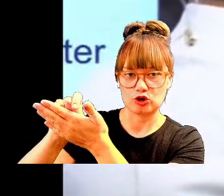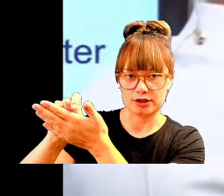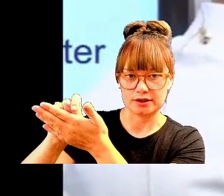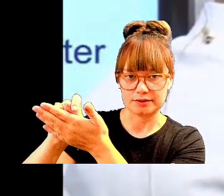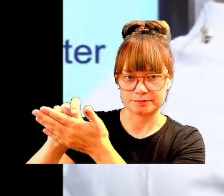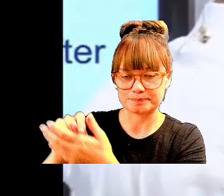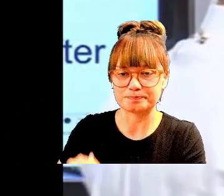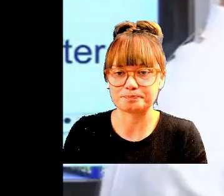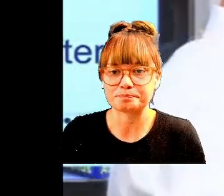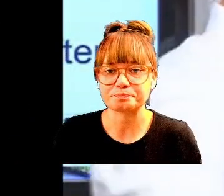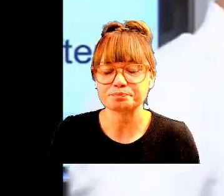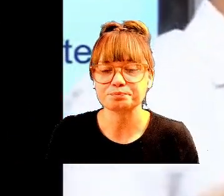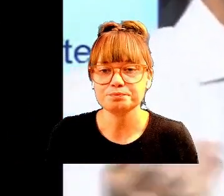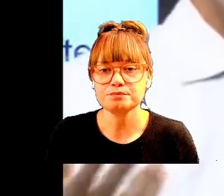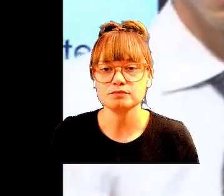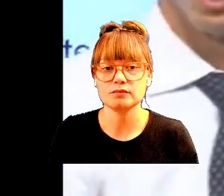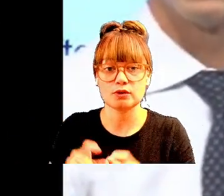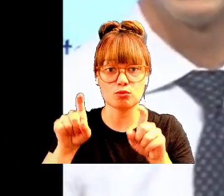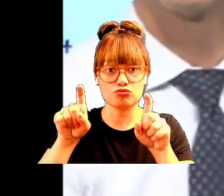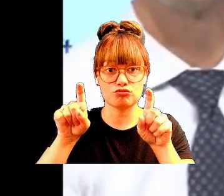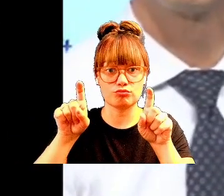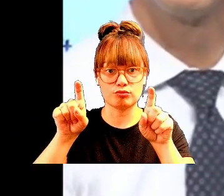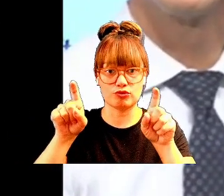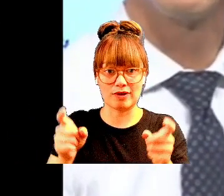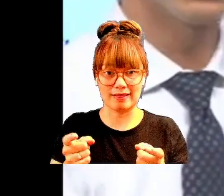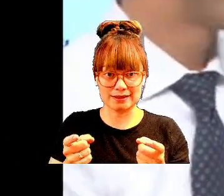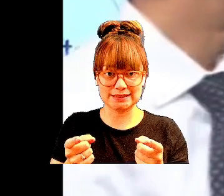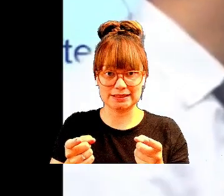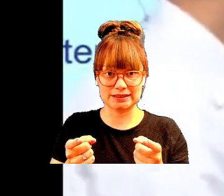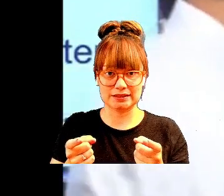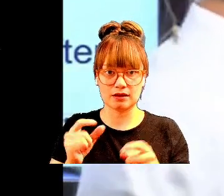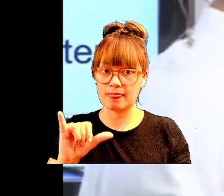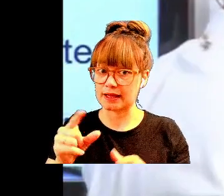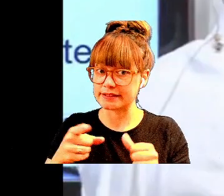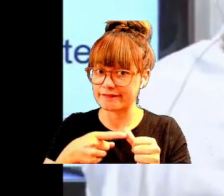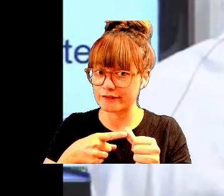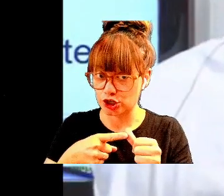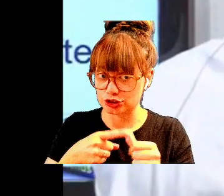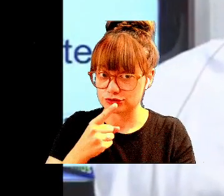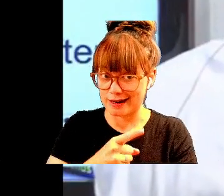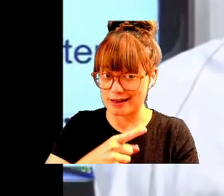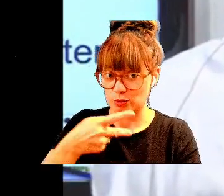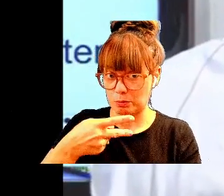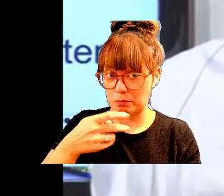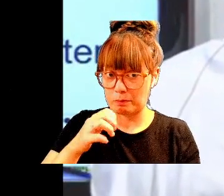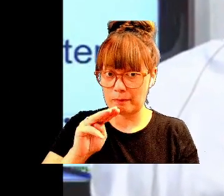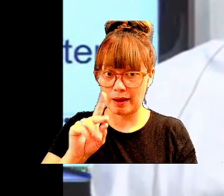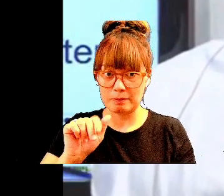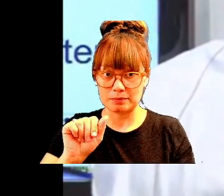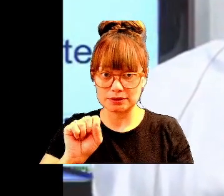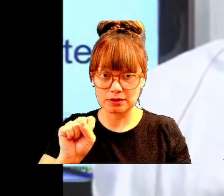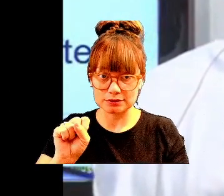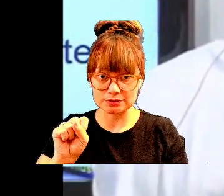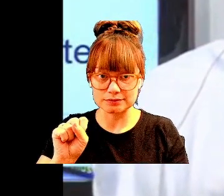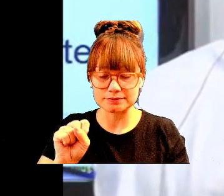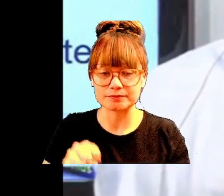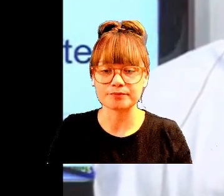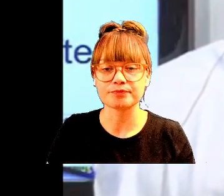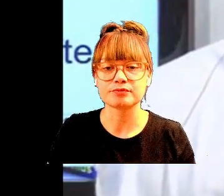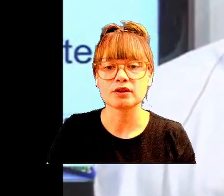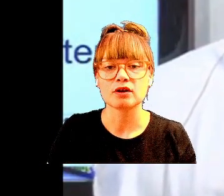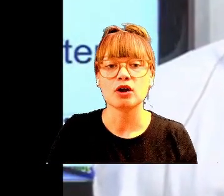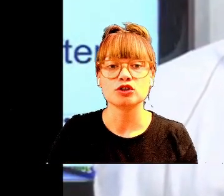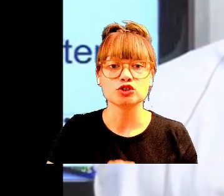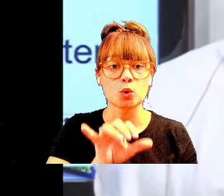So parentheses, well, that comes first in order of operations. So we have y equals